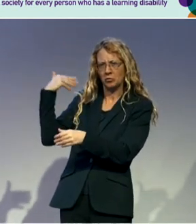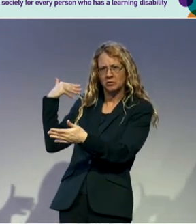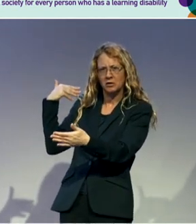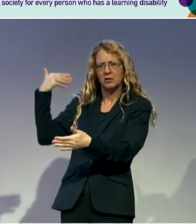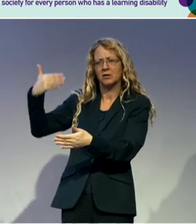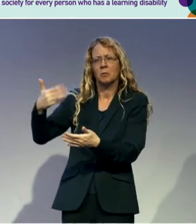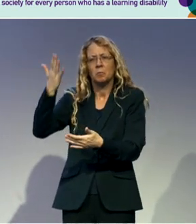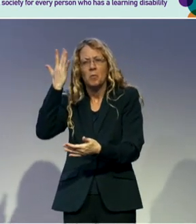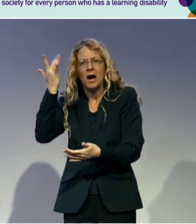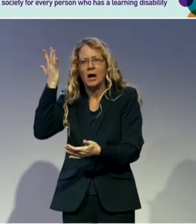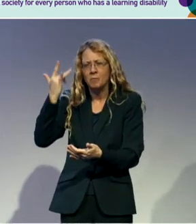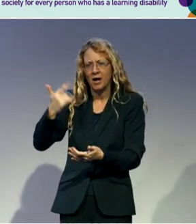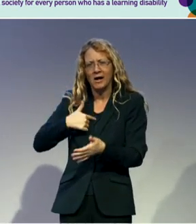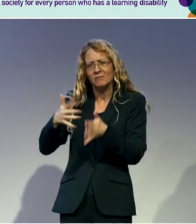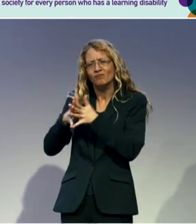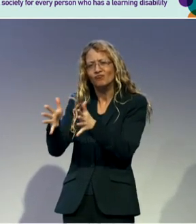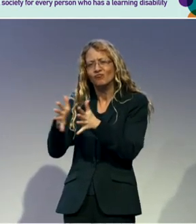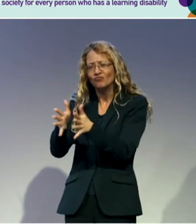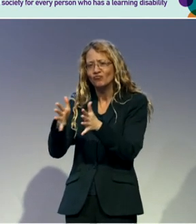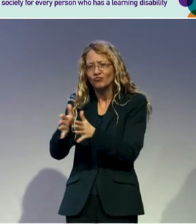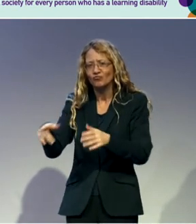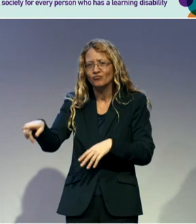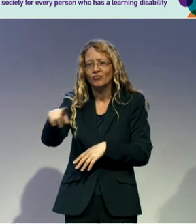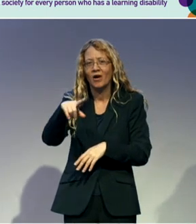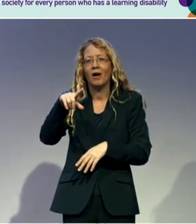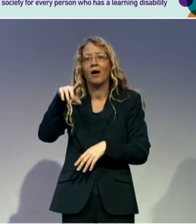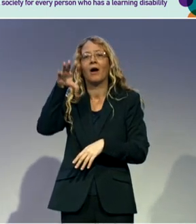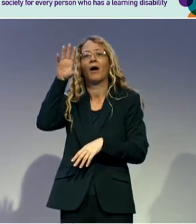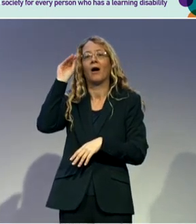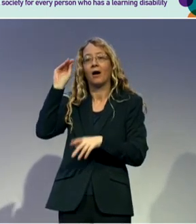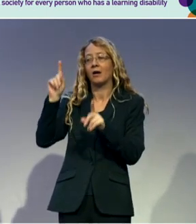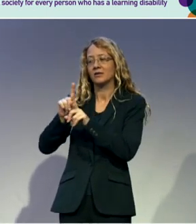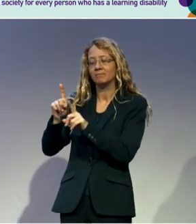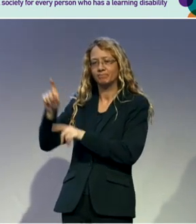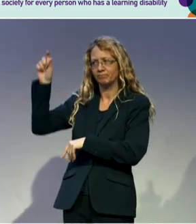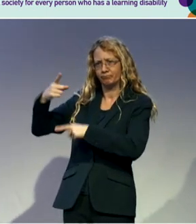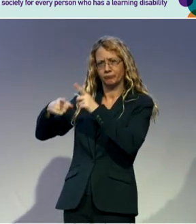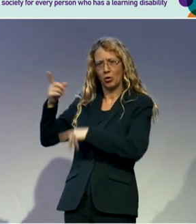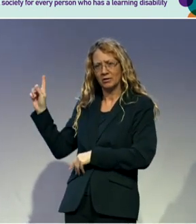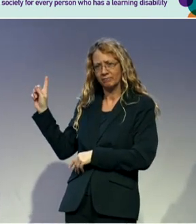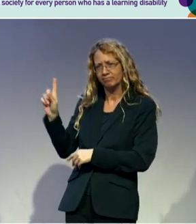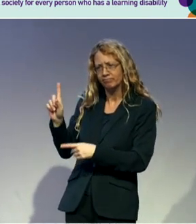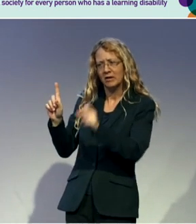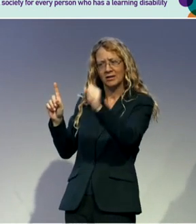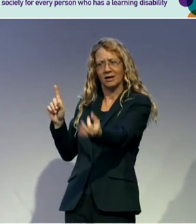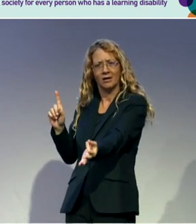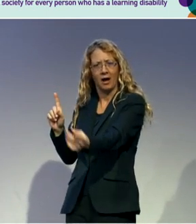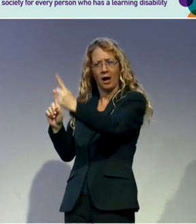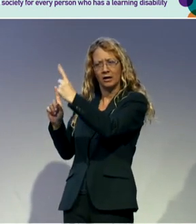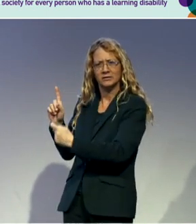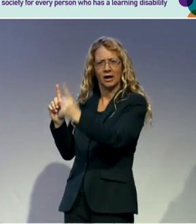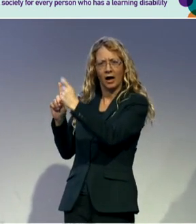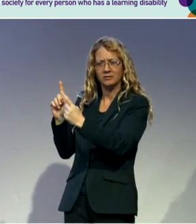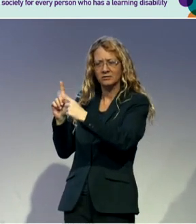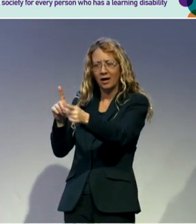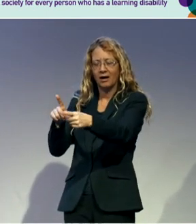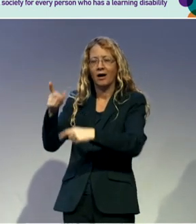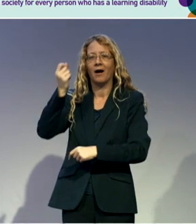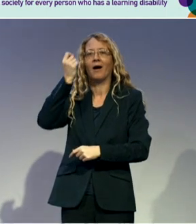on what was said. We also talked through the process of voting and how to register to vote. As part of